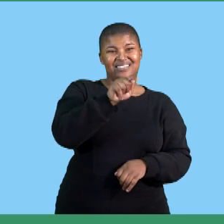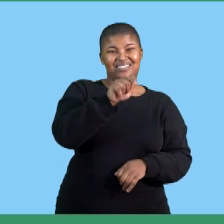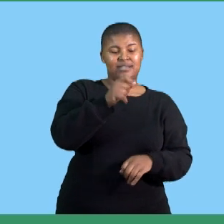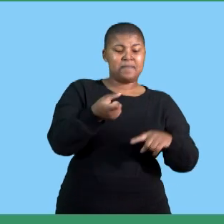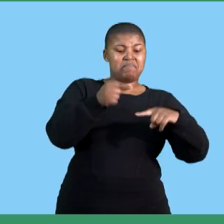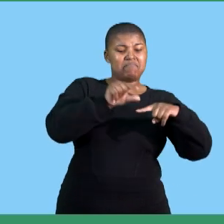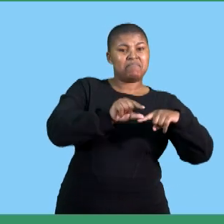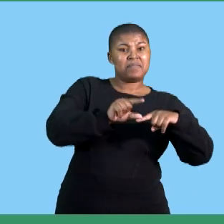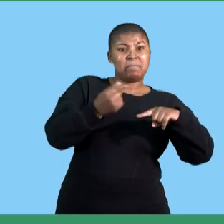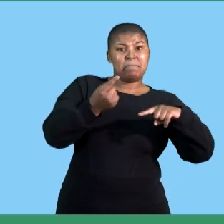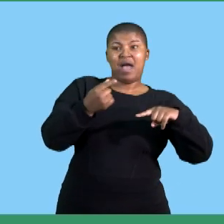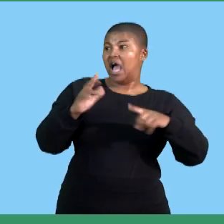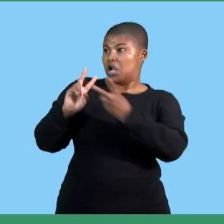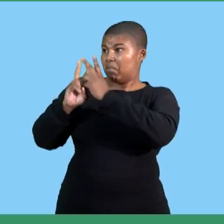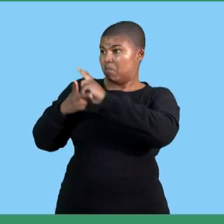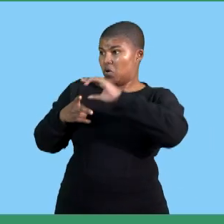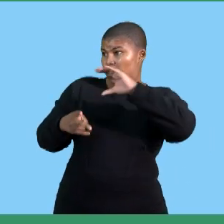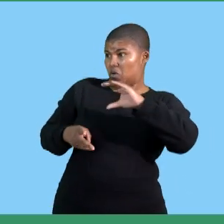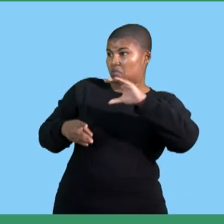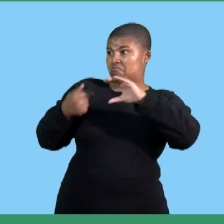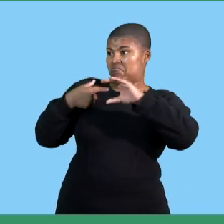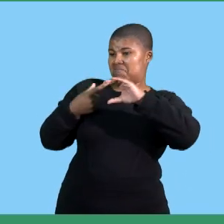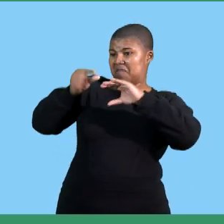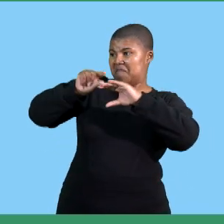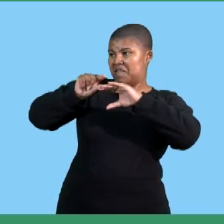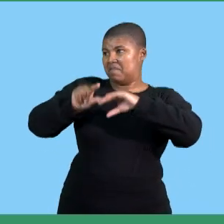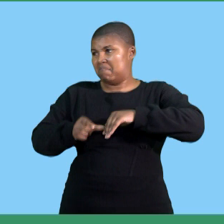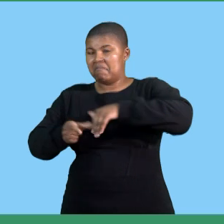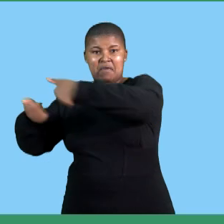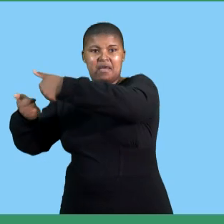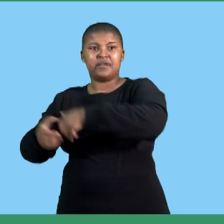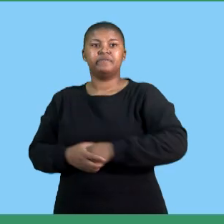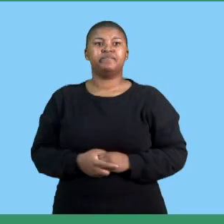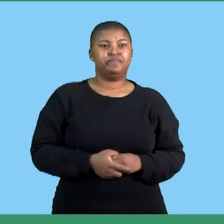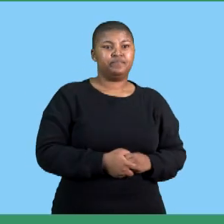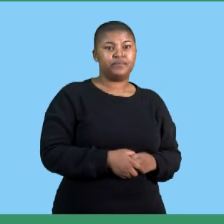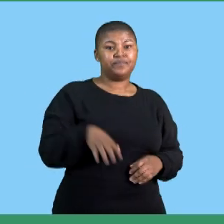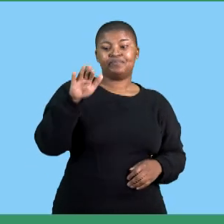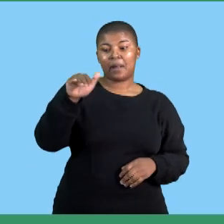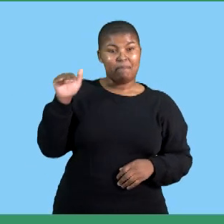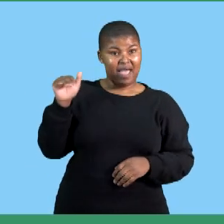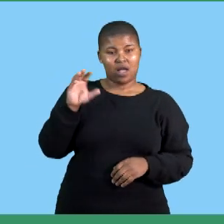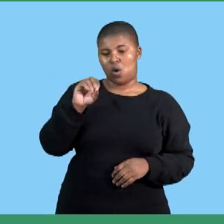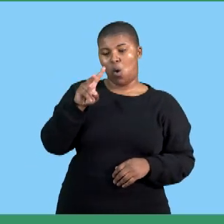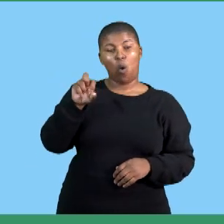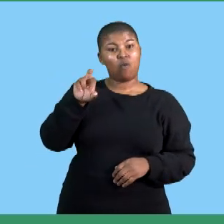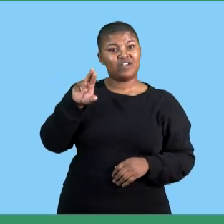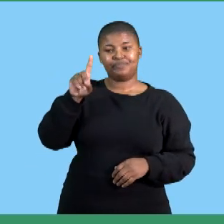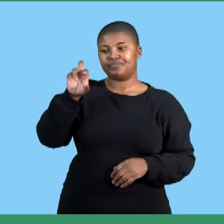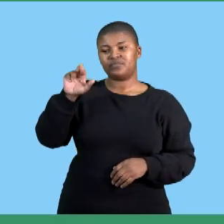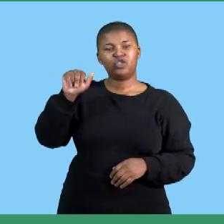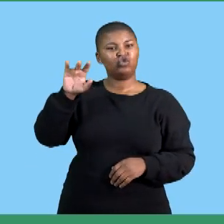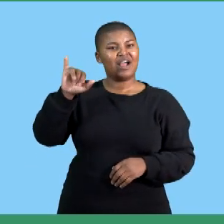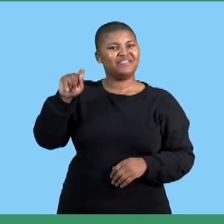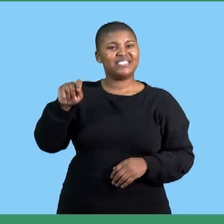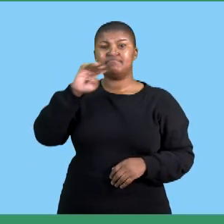paid as a percentage for the use of borrowed money. Then we have bank overdraft, when the bank allows a customer to withdraw